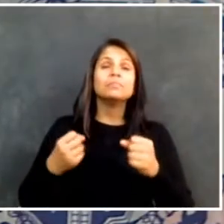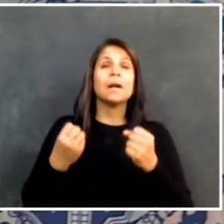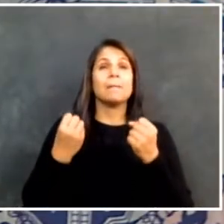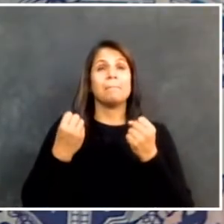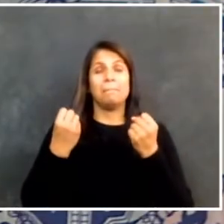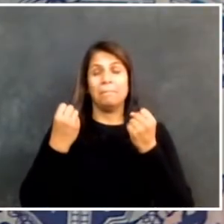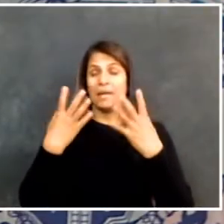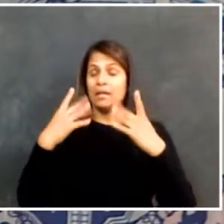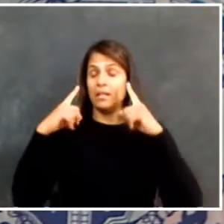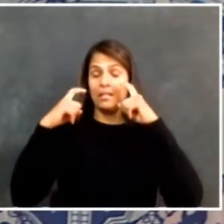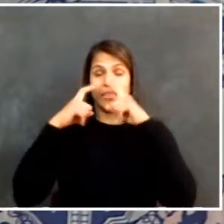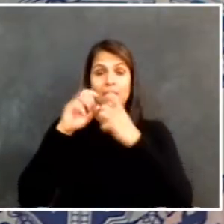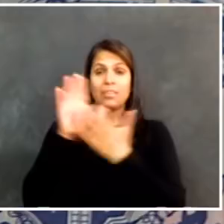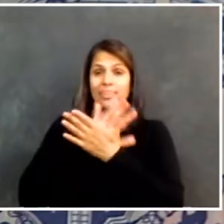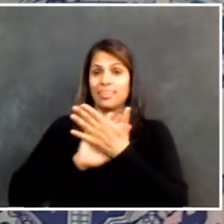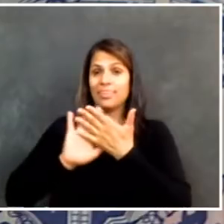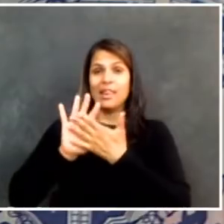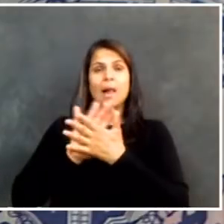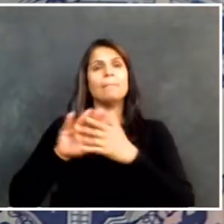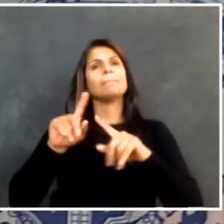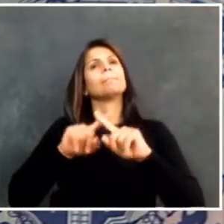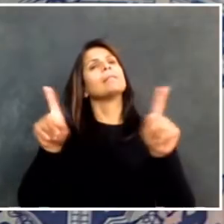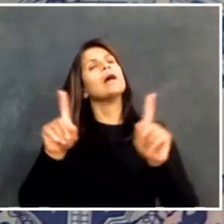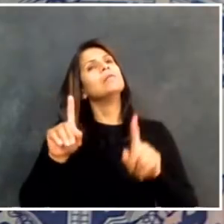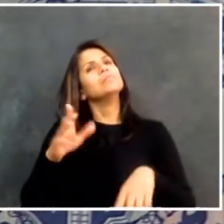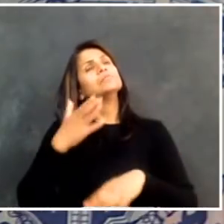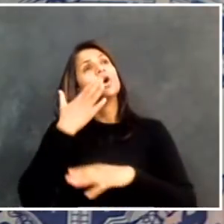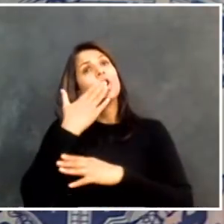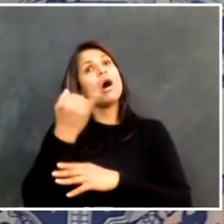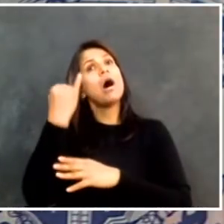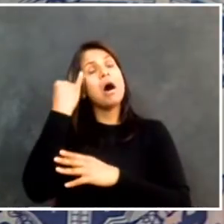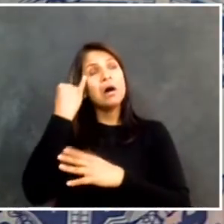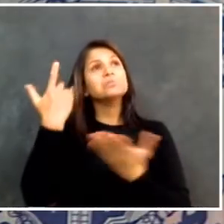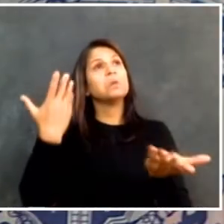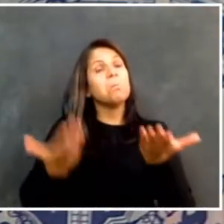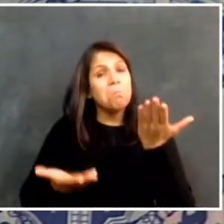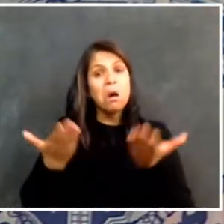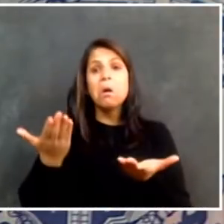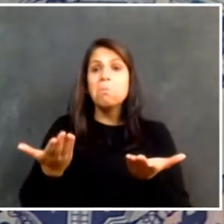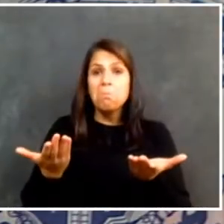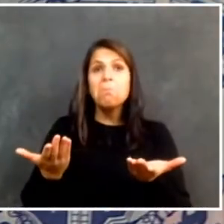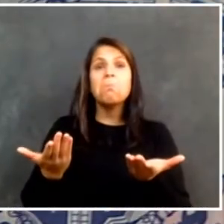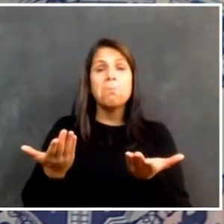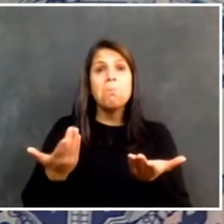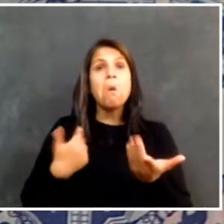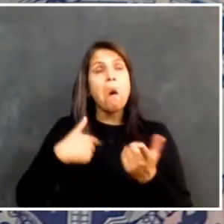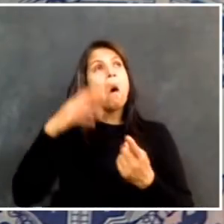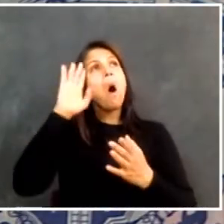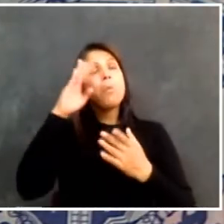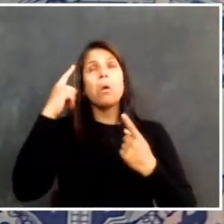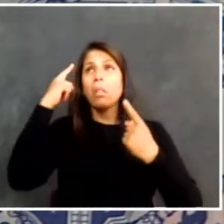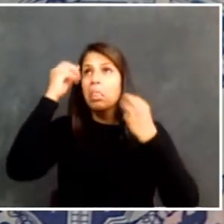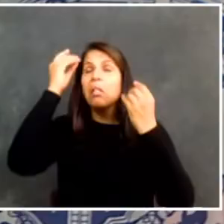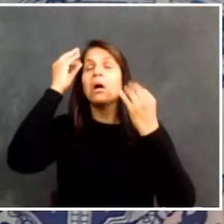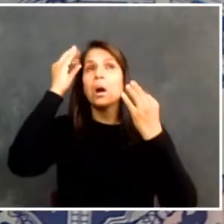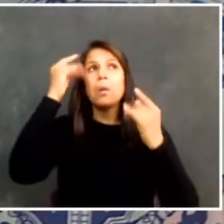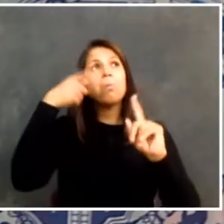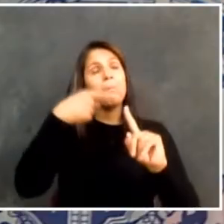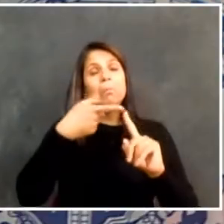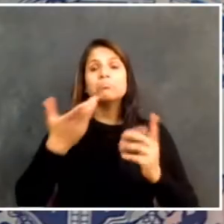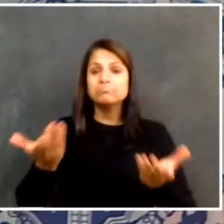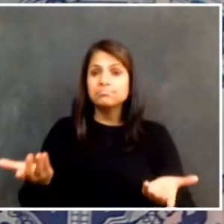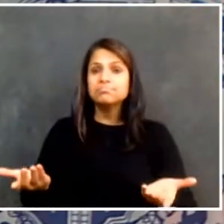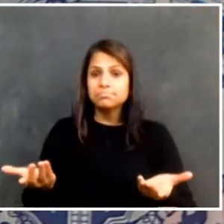mean, obviously there's lots of ways to get healthcare they need, and we don't want people to feel like, oh my God, unless I'm married, I can't get on someone's plan, I have no